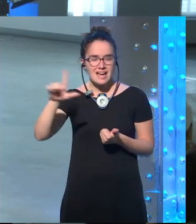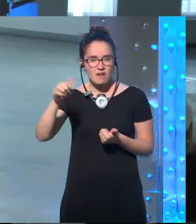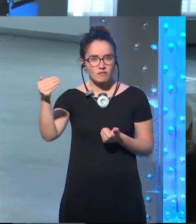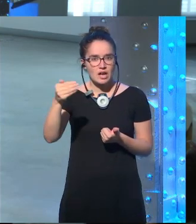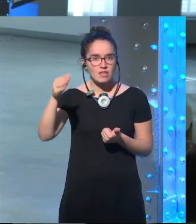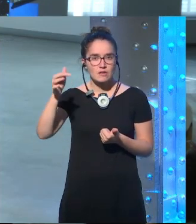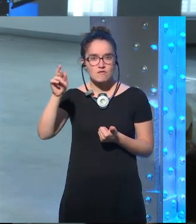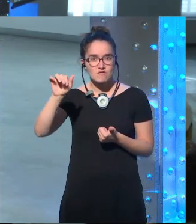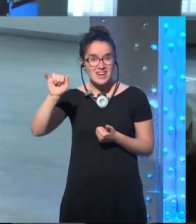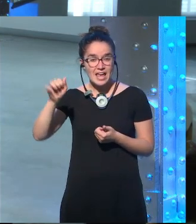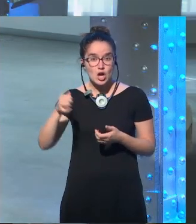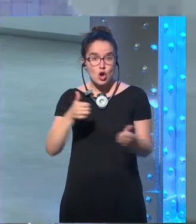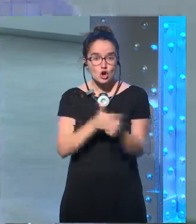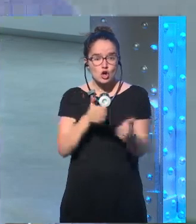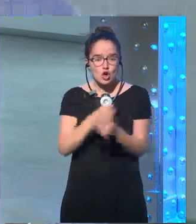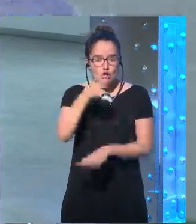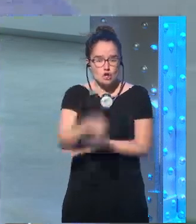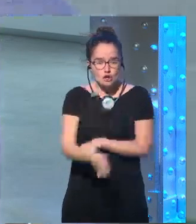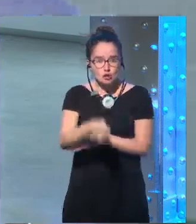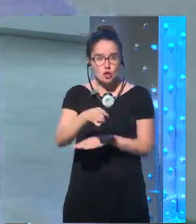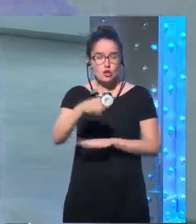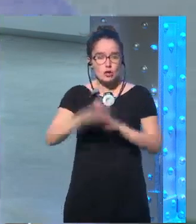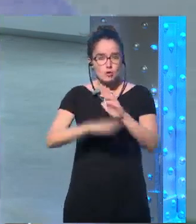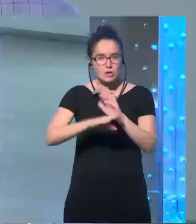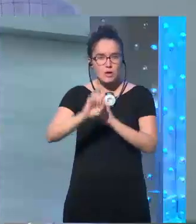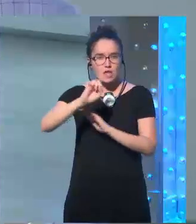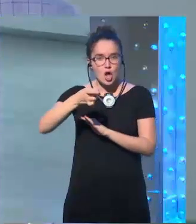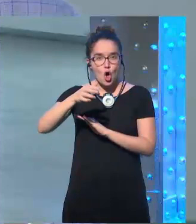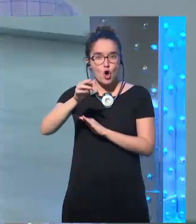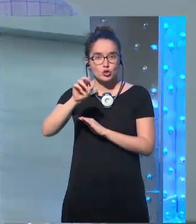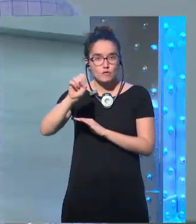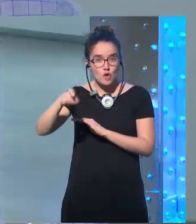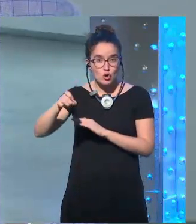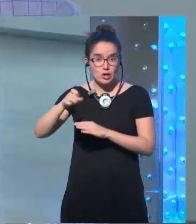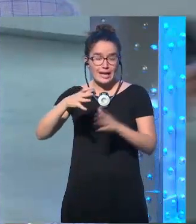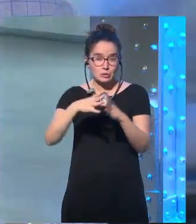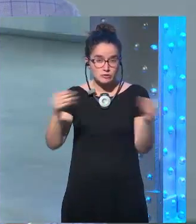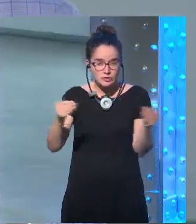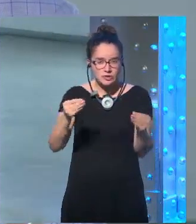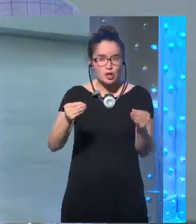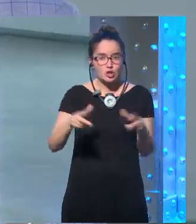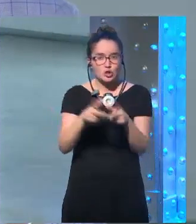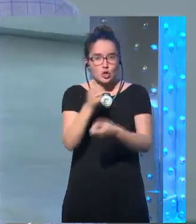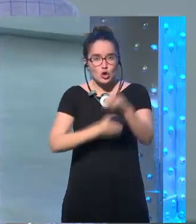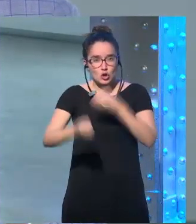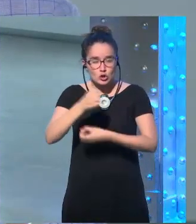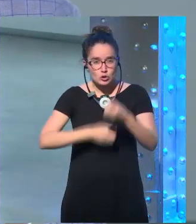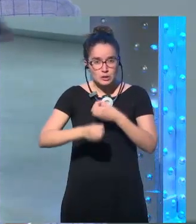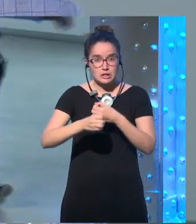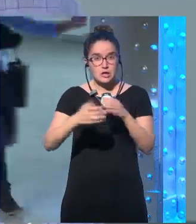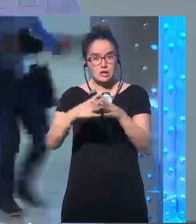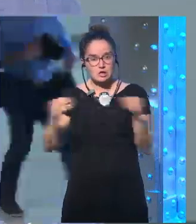Benedikt Frey is co-manager of the Oxford Martin program on technology and employment in the Oxford Martin School